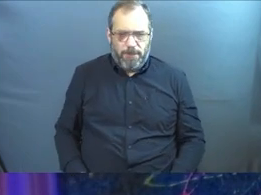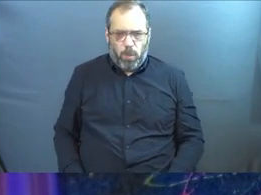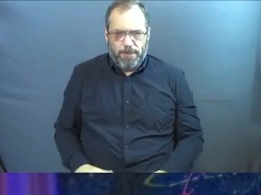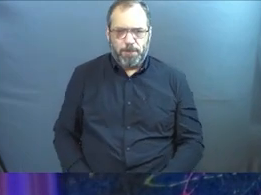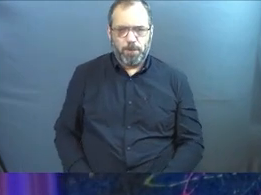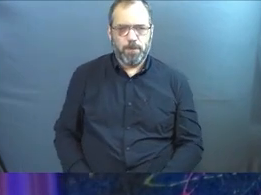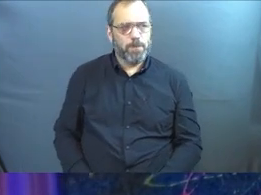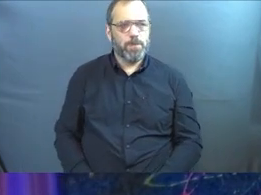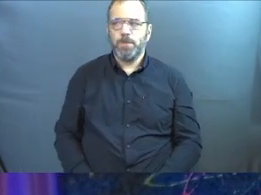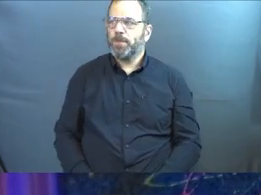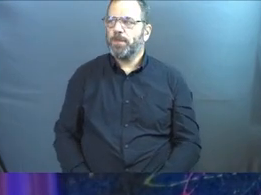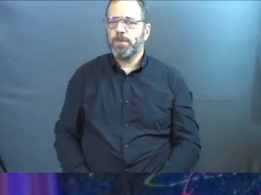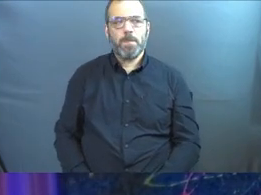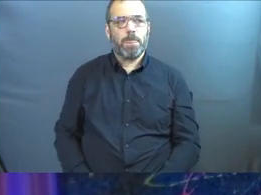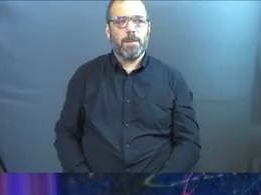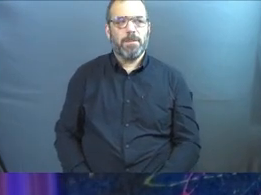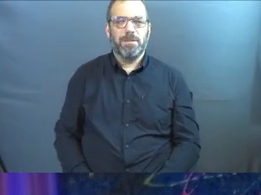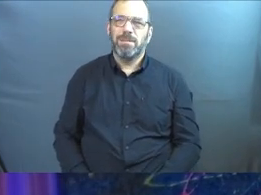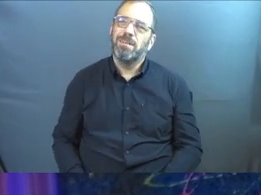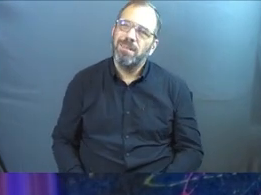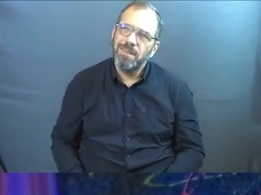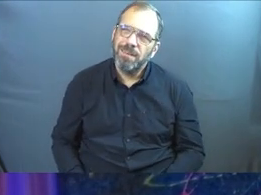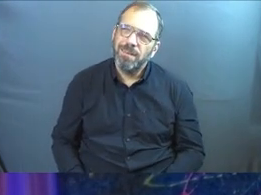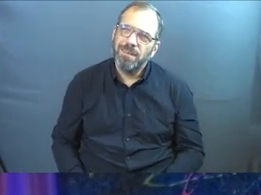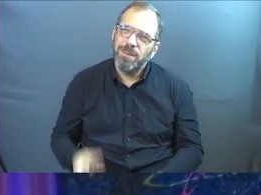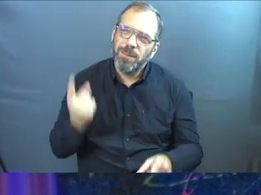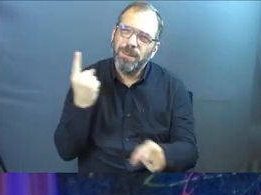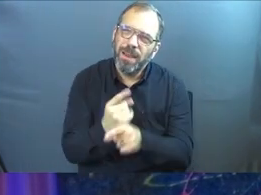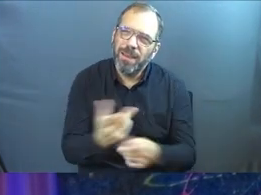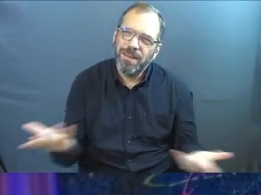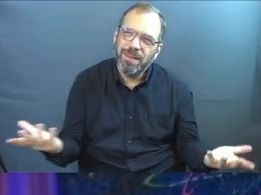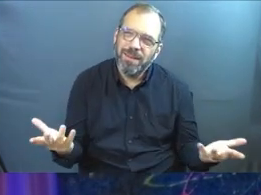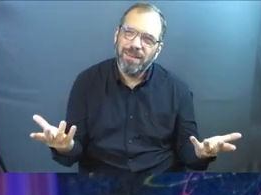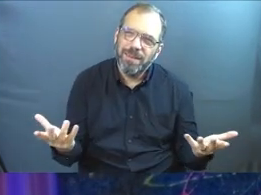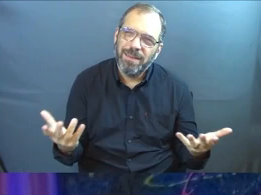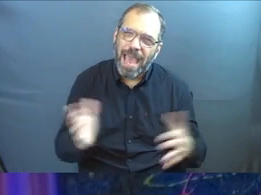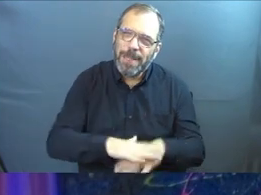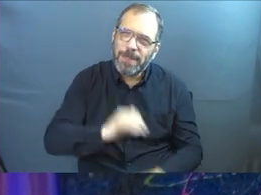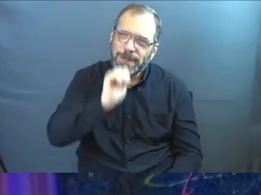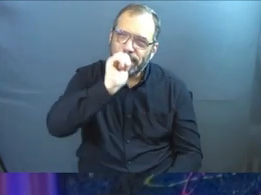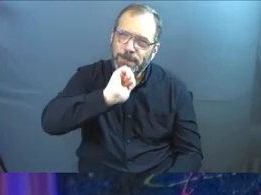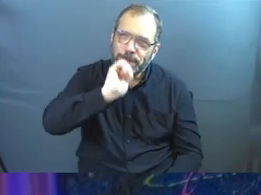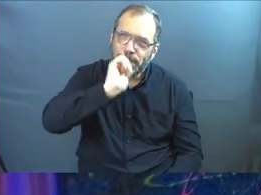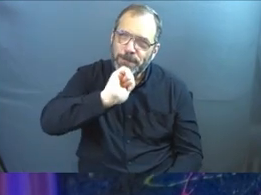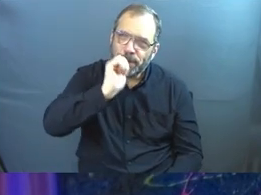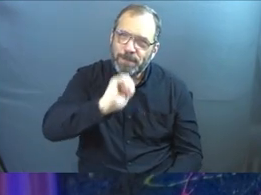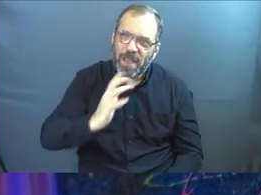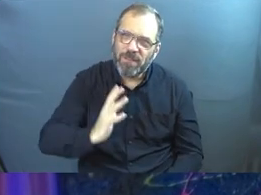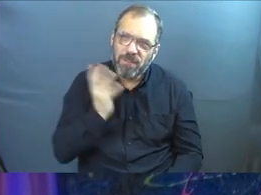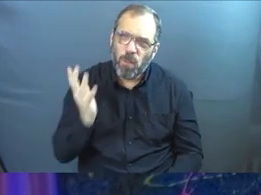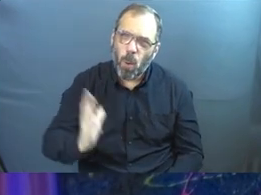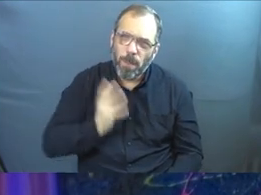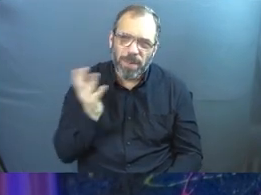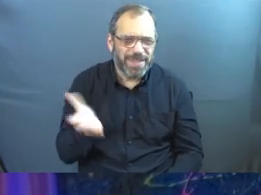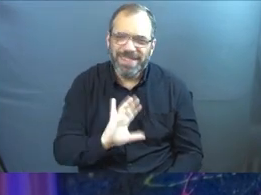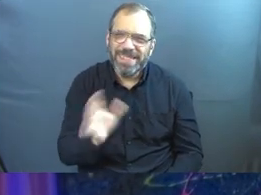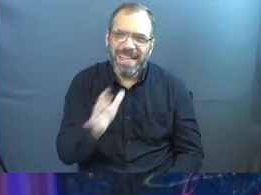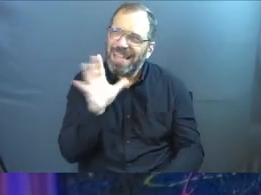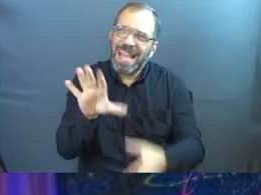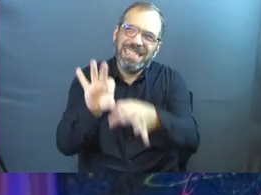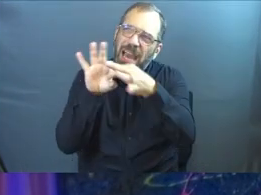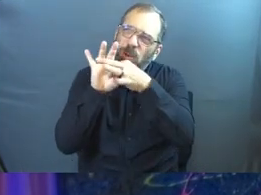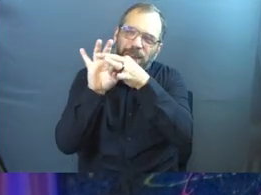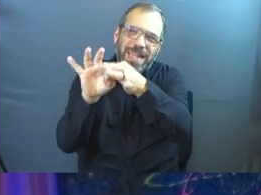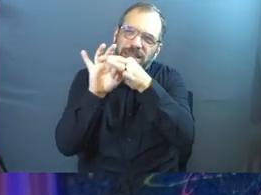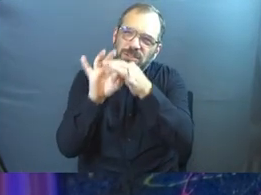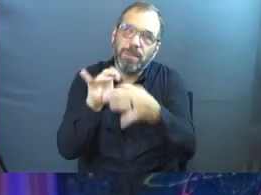him, yes? You just do. And things are temperamental, and things are formal, and they're not